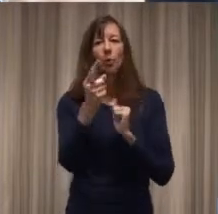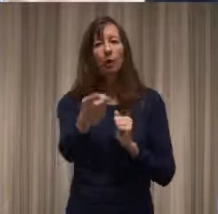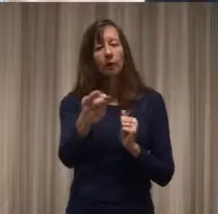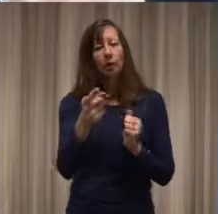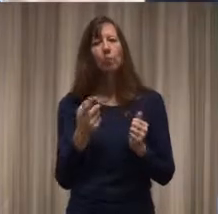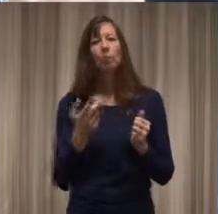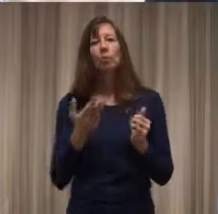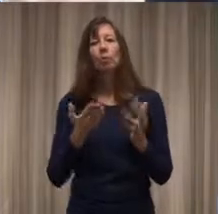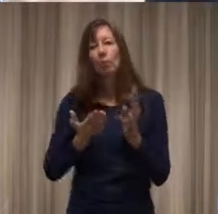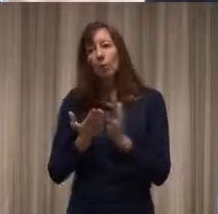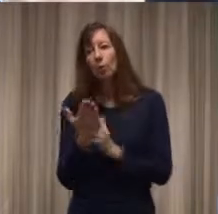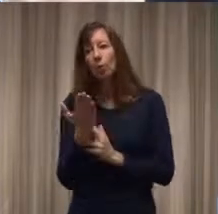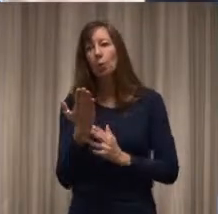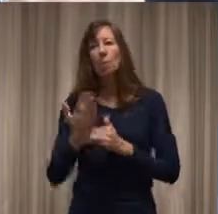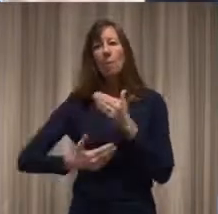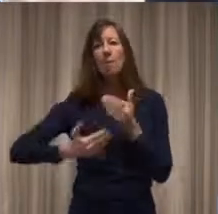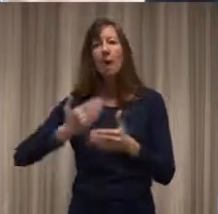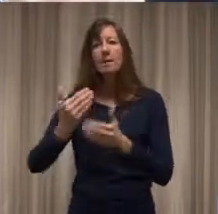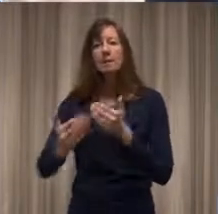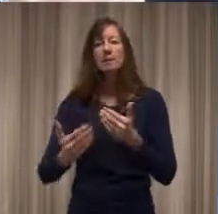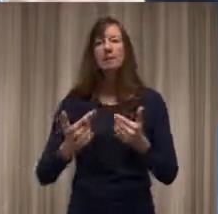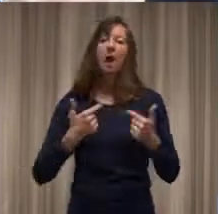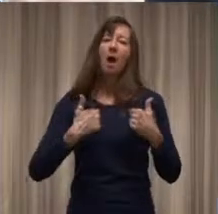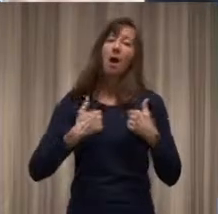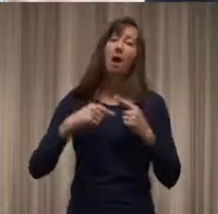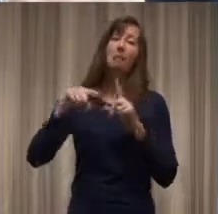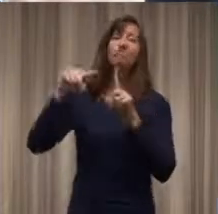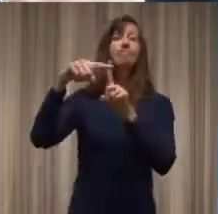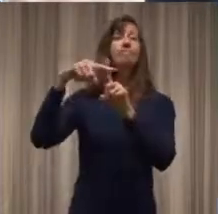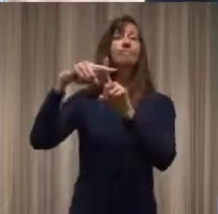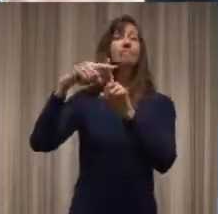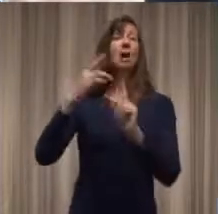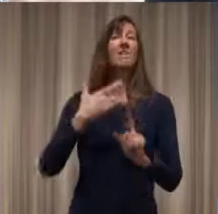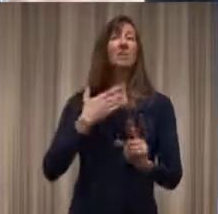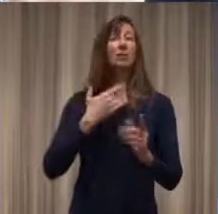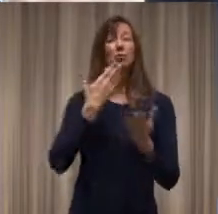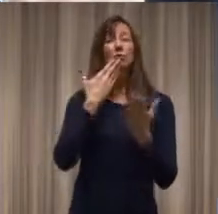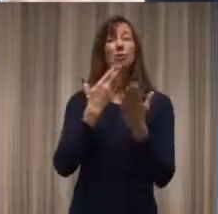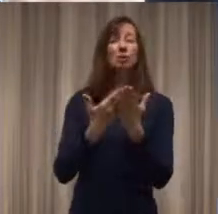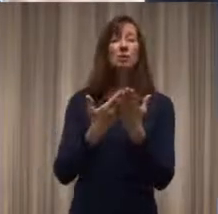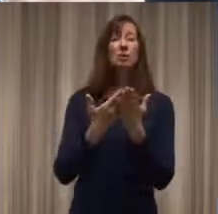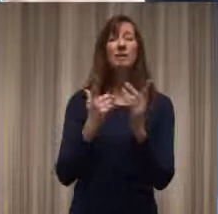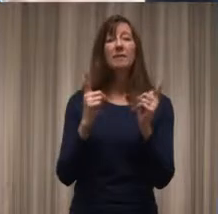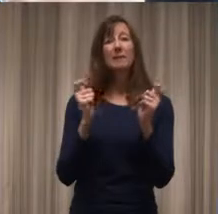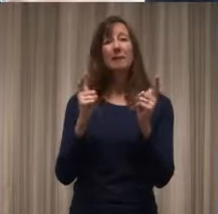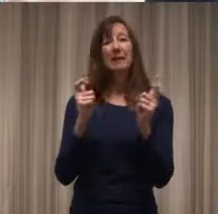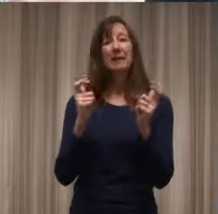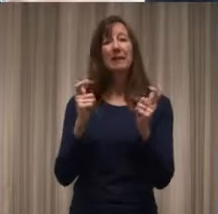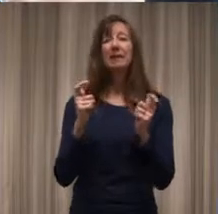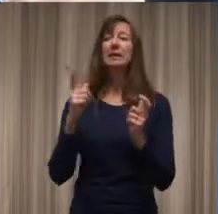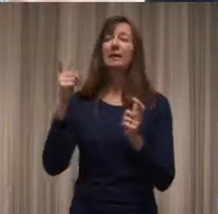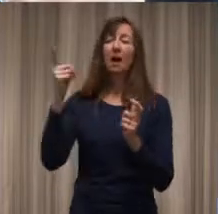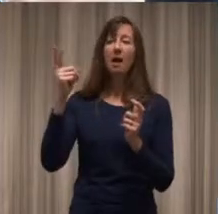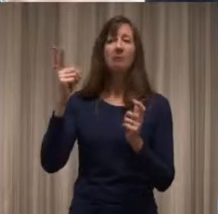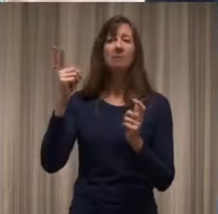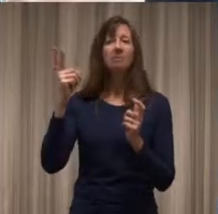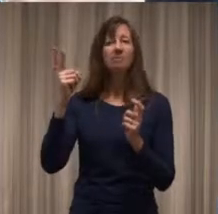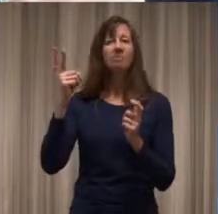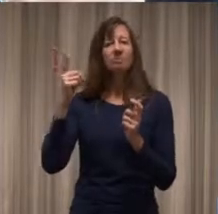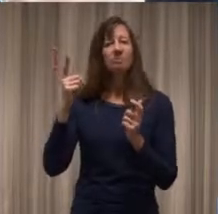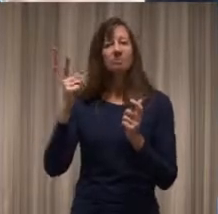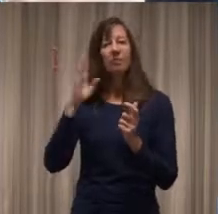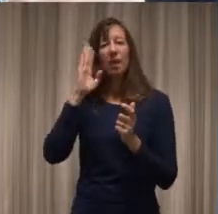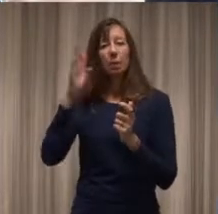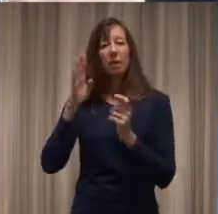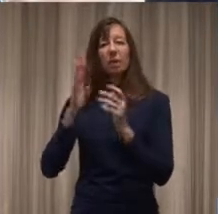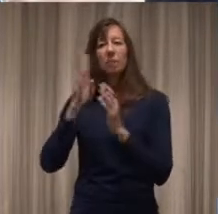am optimistic that the speed and the pace will pick up as the supply chain gets better at the national level, but right now